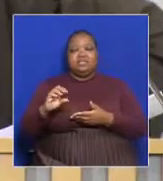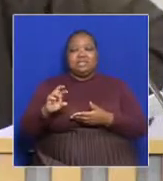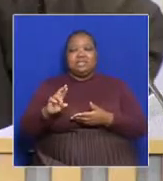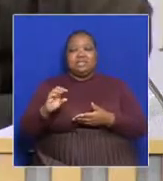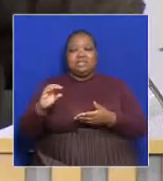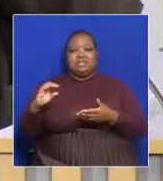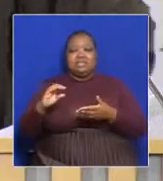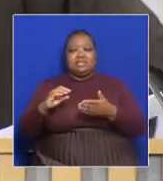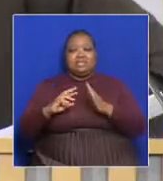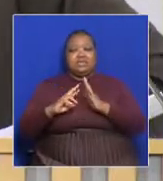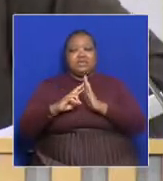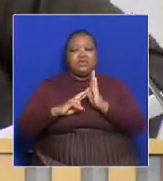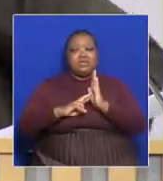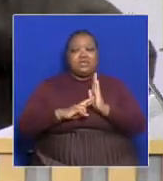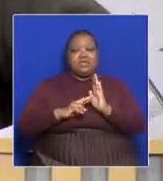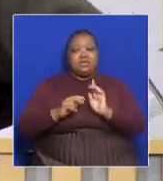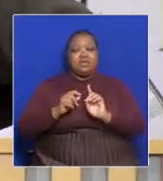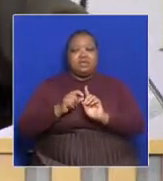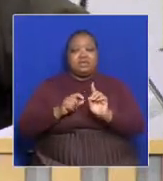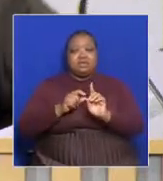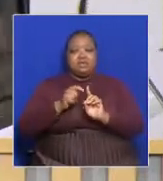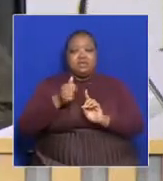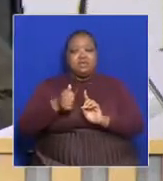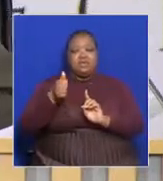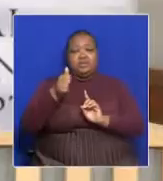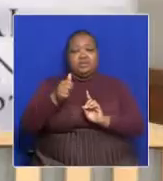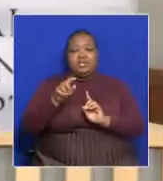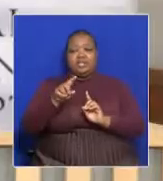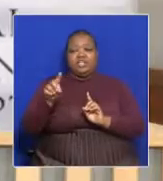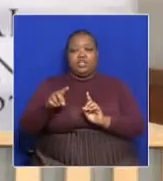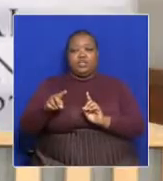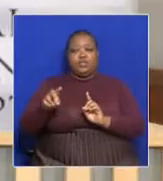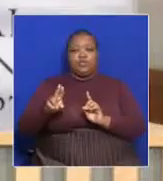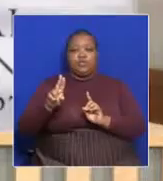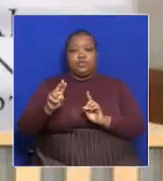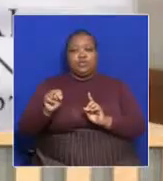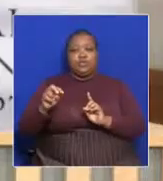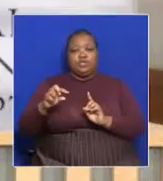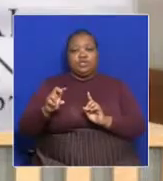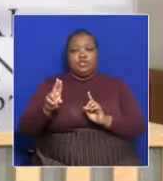Warrant Officer Zungu. You see that? Yes, I can. In that particular case,